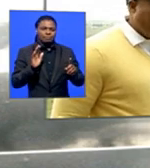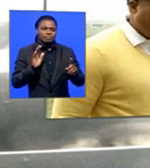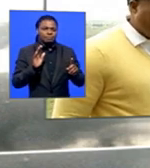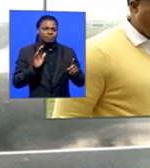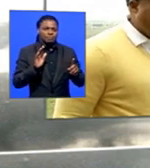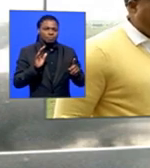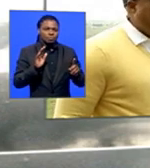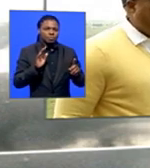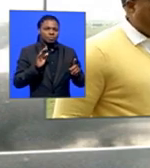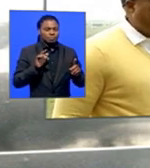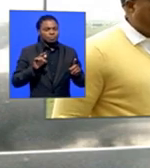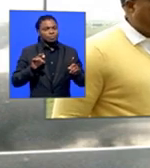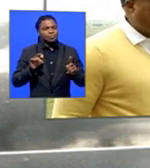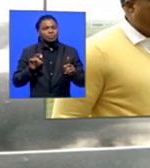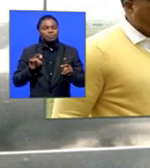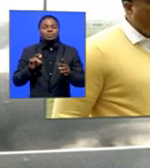akwantu.